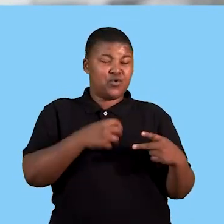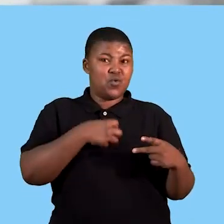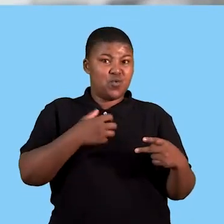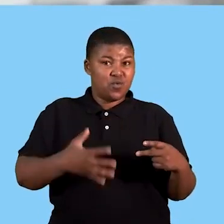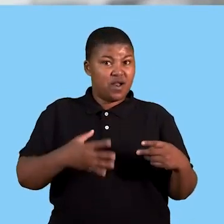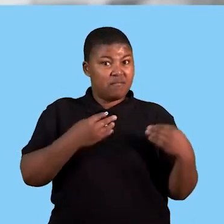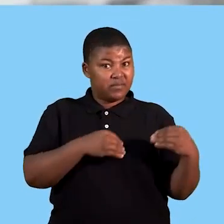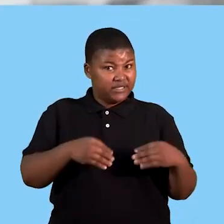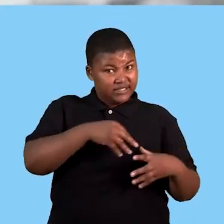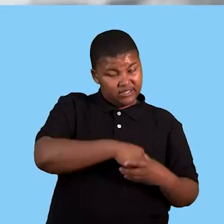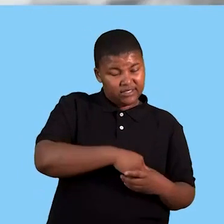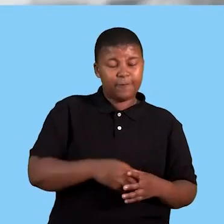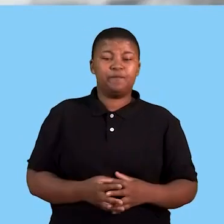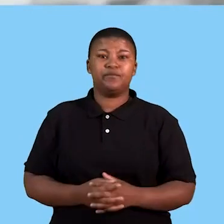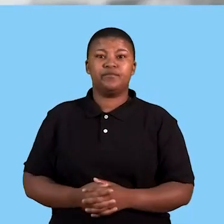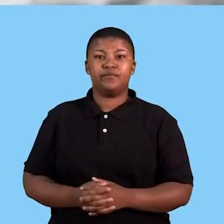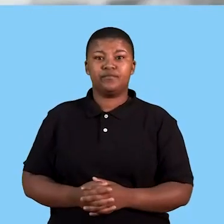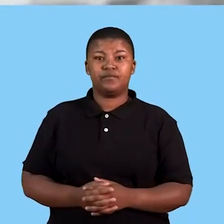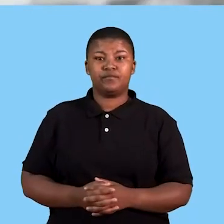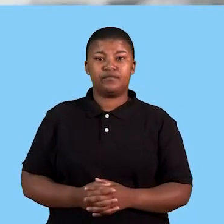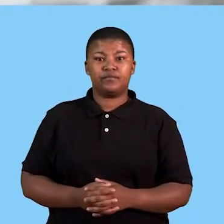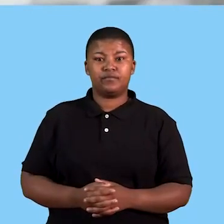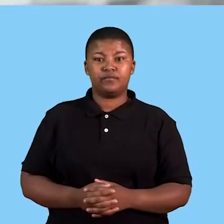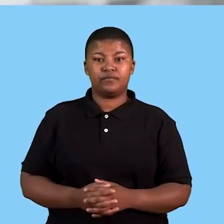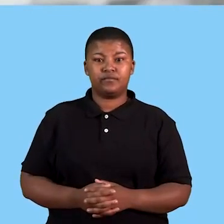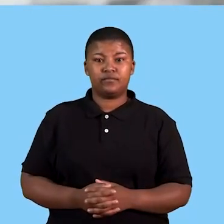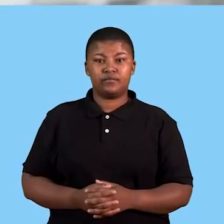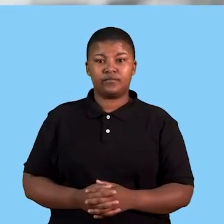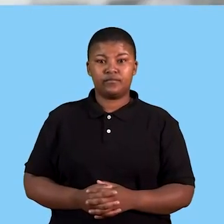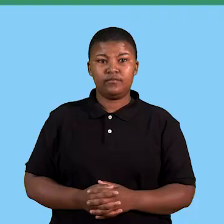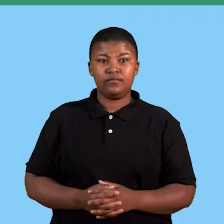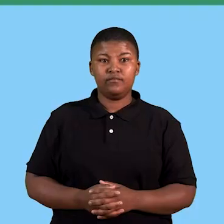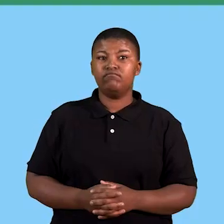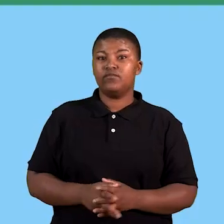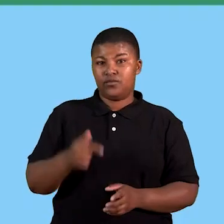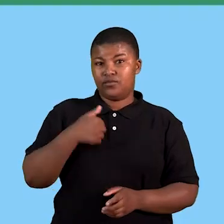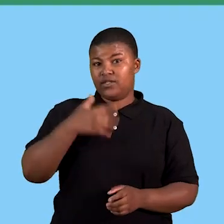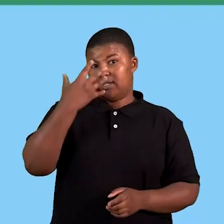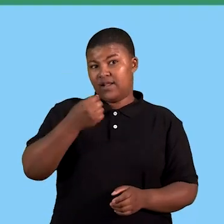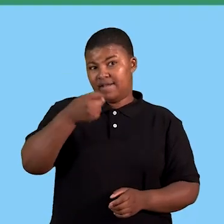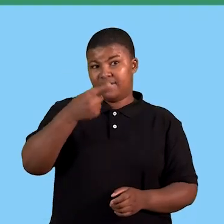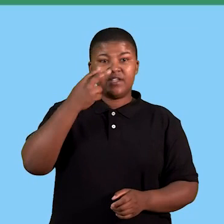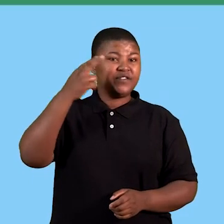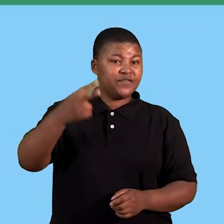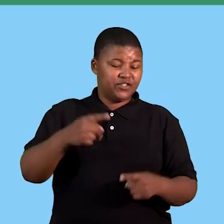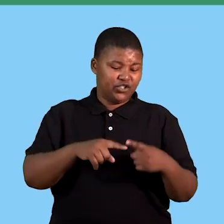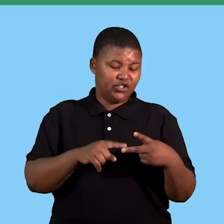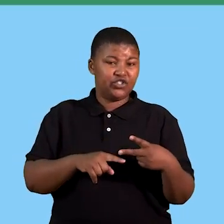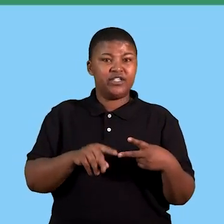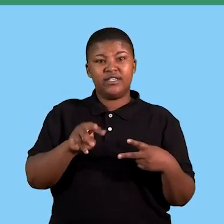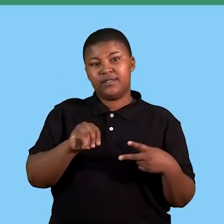the owners of the business. Now we have the first component here, the vision,